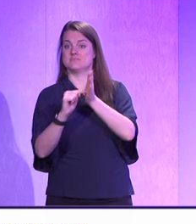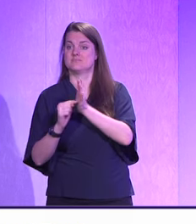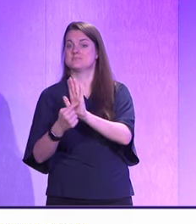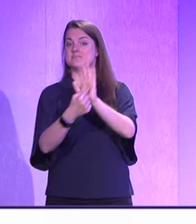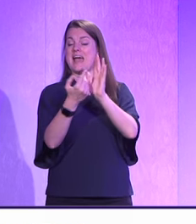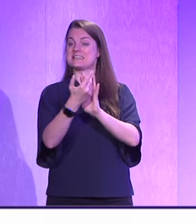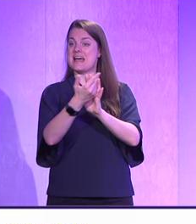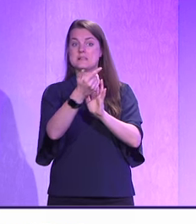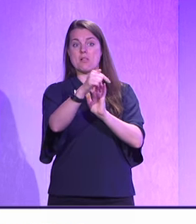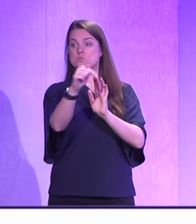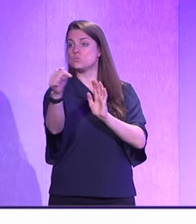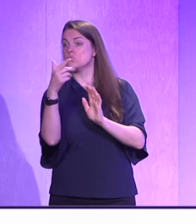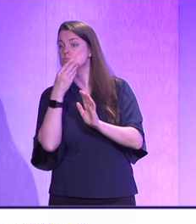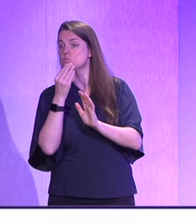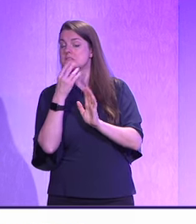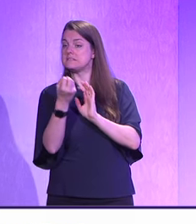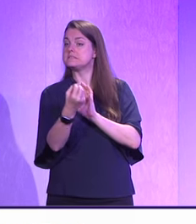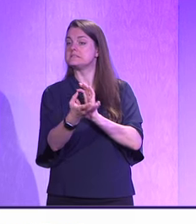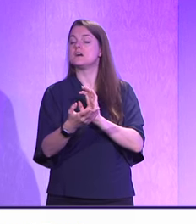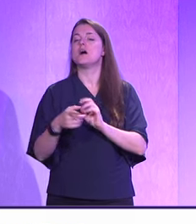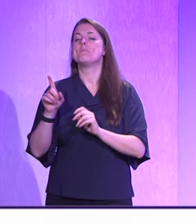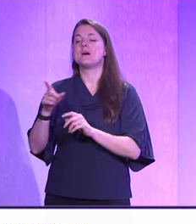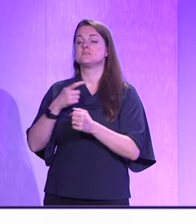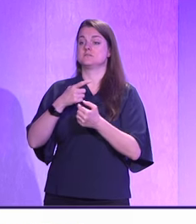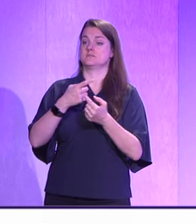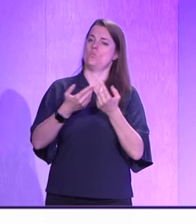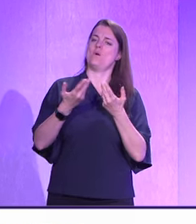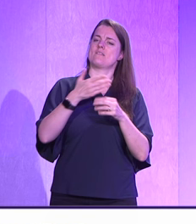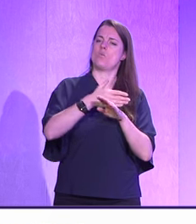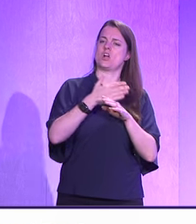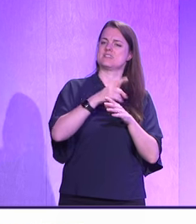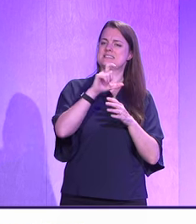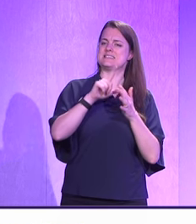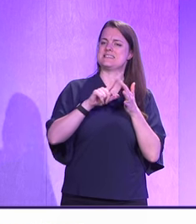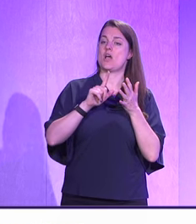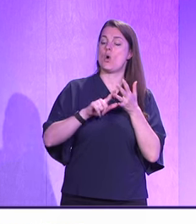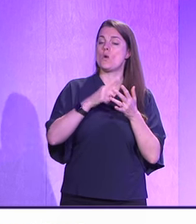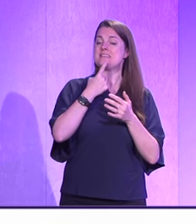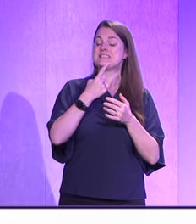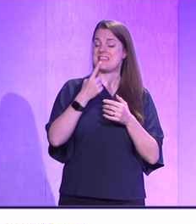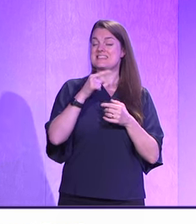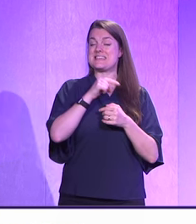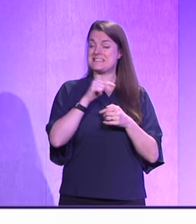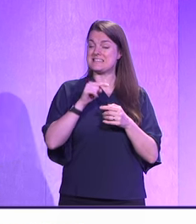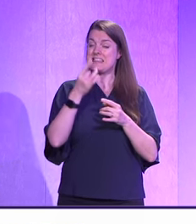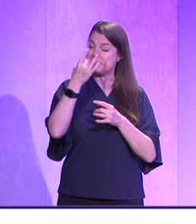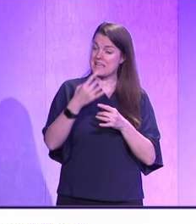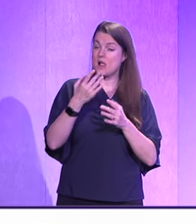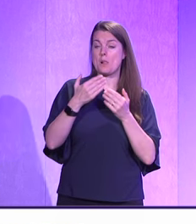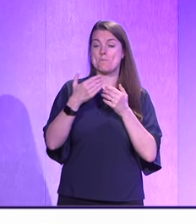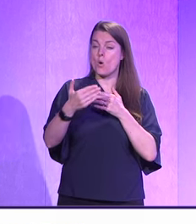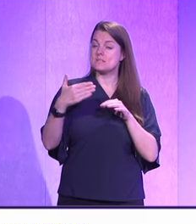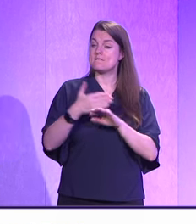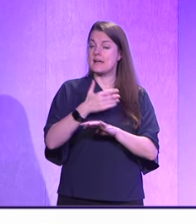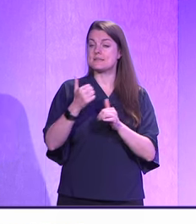And the CEO of the organization where I worked at the time said, this initiative around internal conferences has been the single most effective thing to